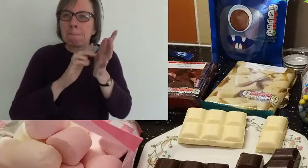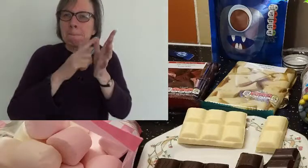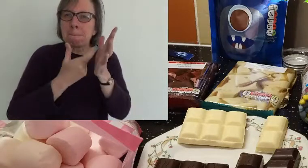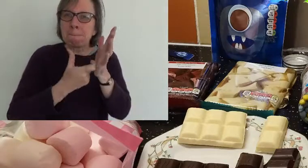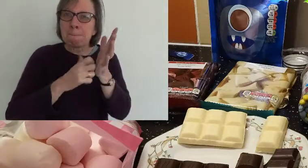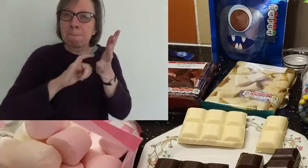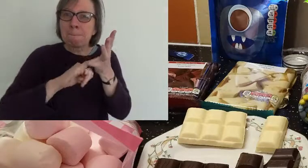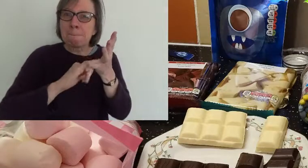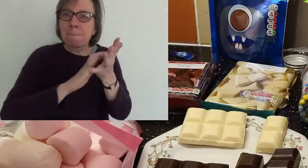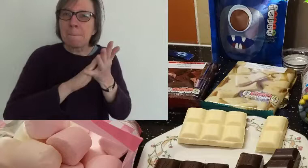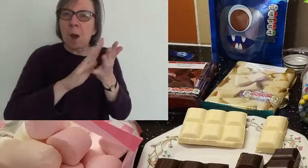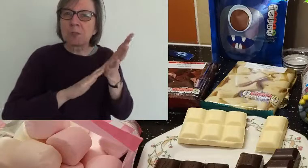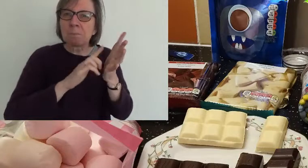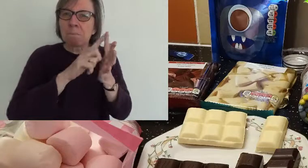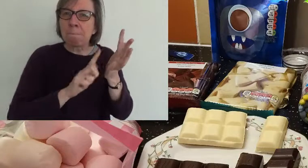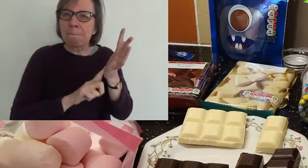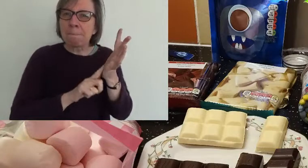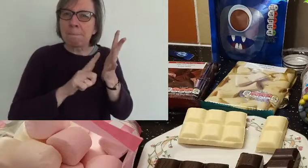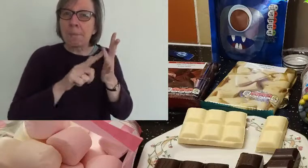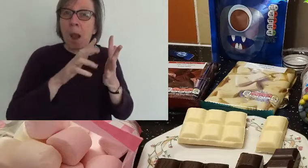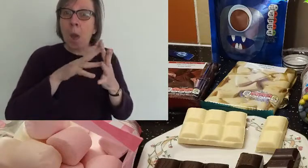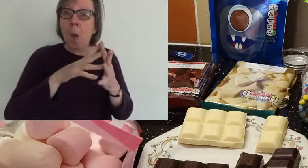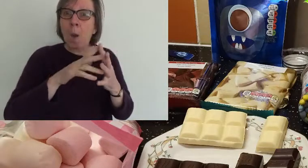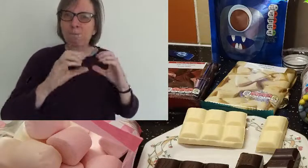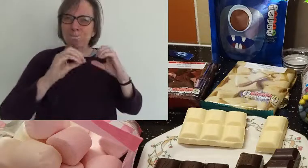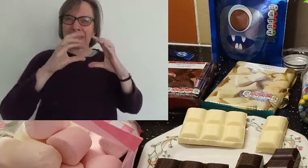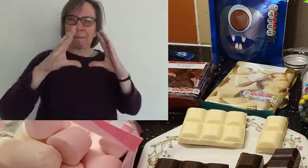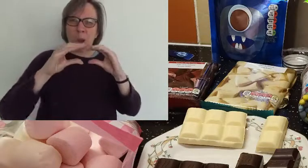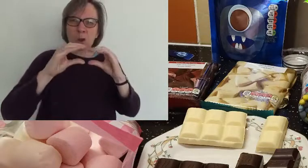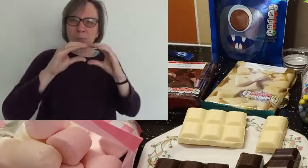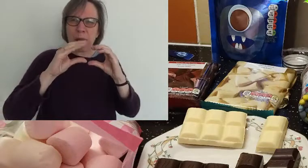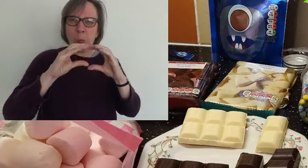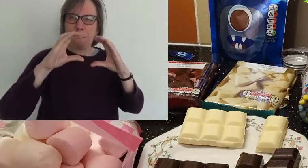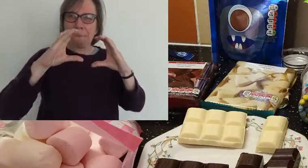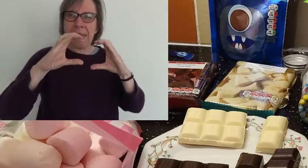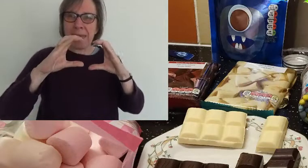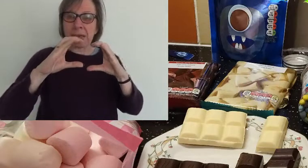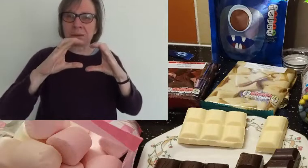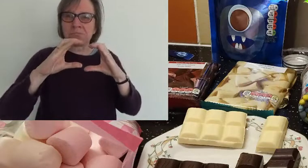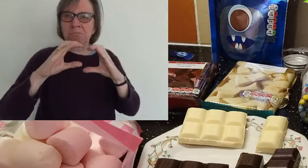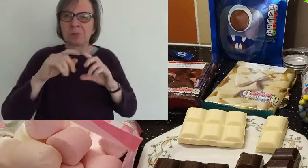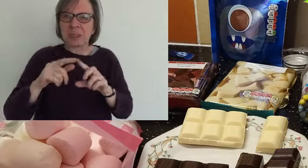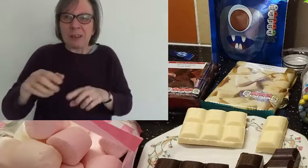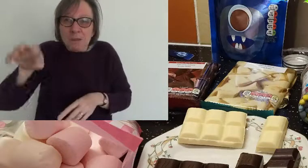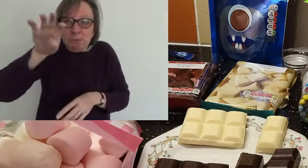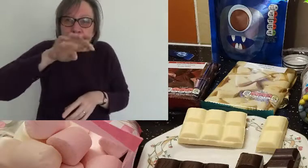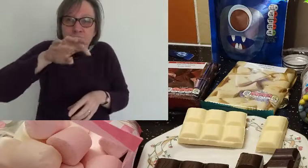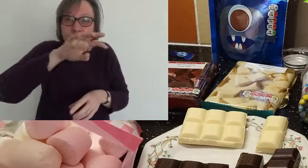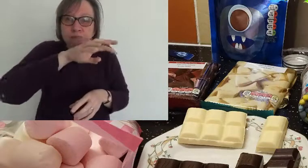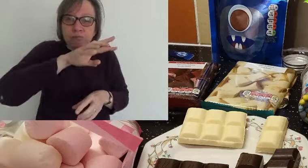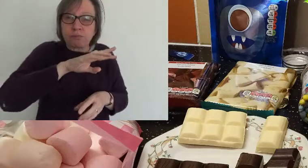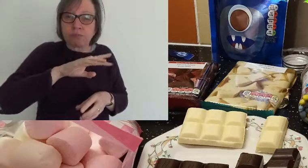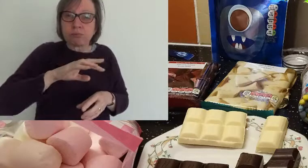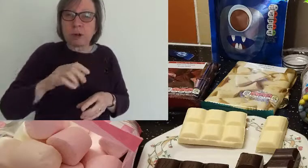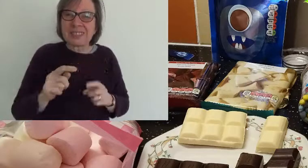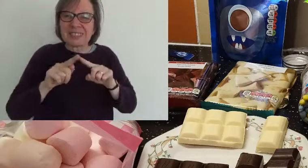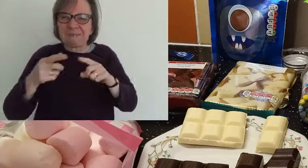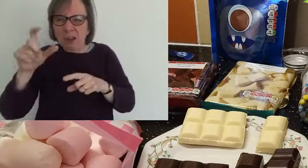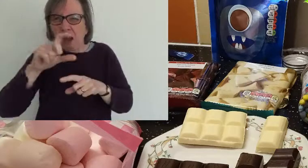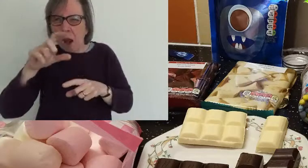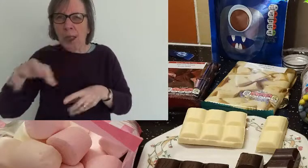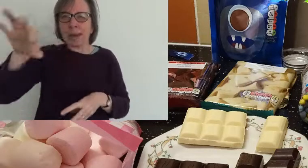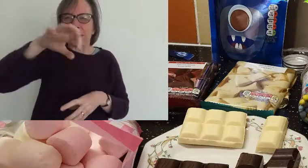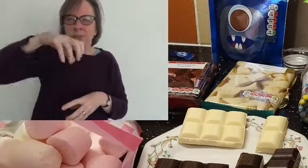Some marshmallows, the big ones, if you can get them. Some decorations that you might put on top of cakes,